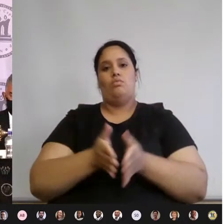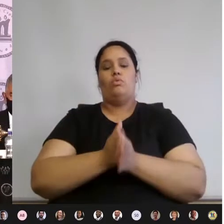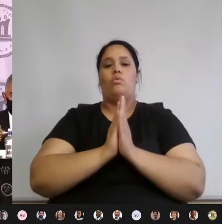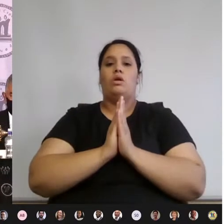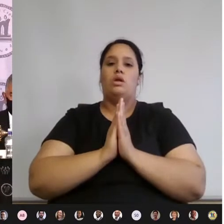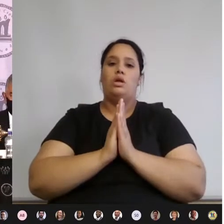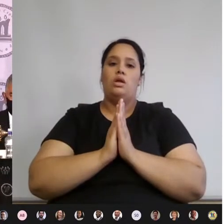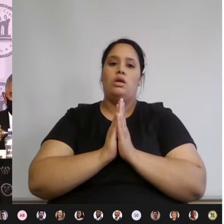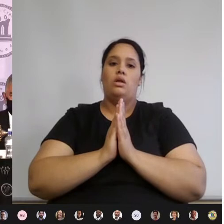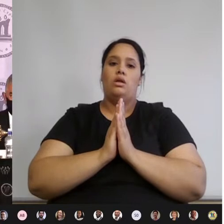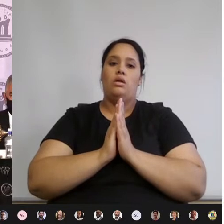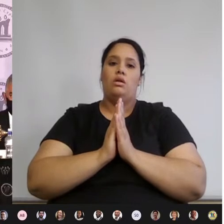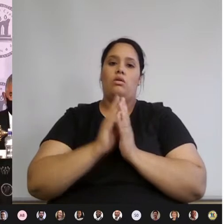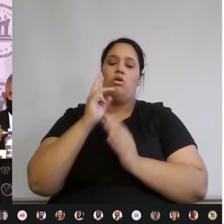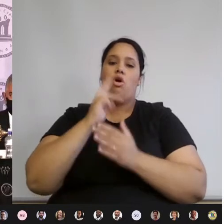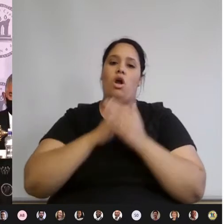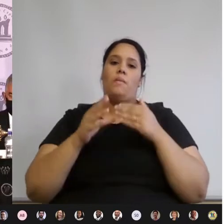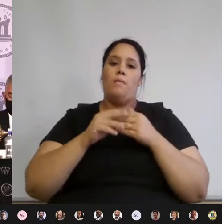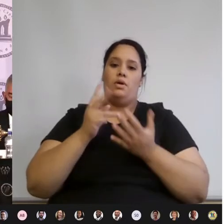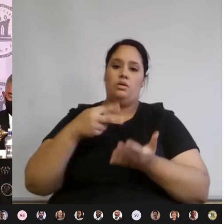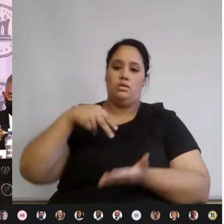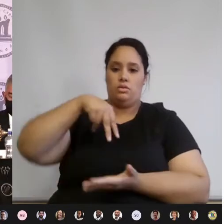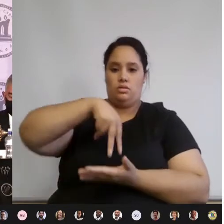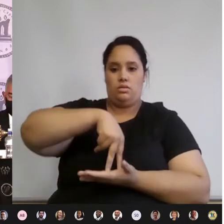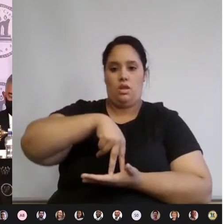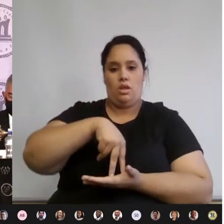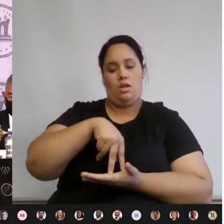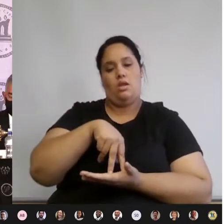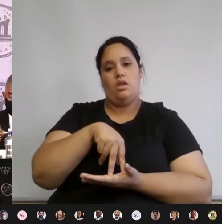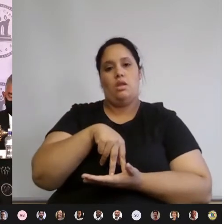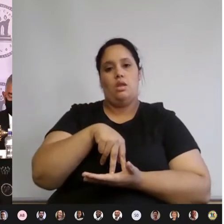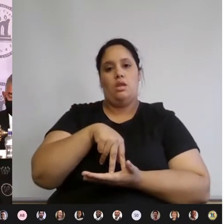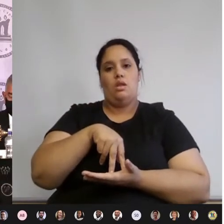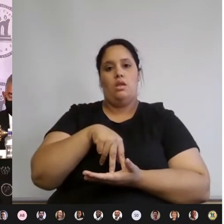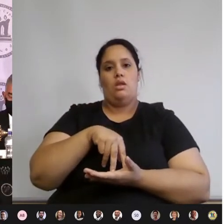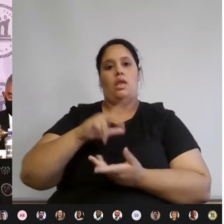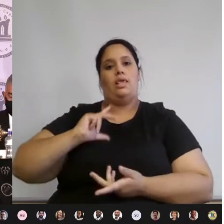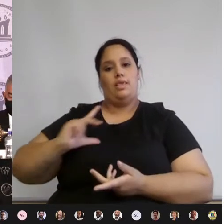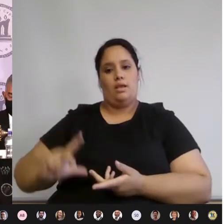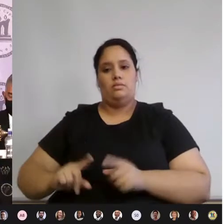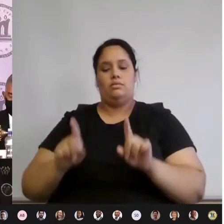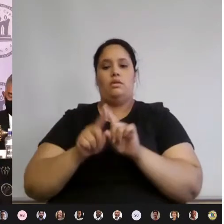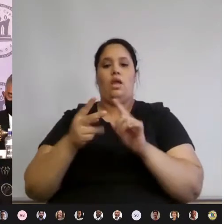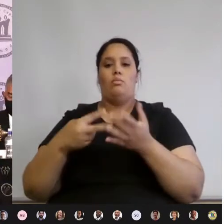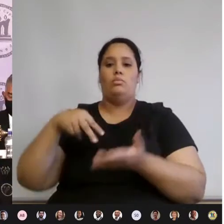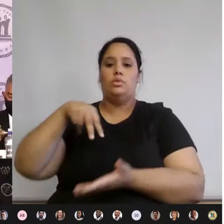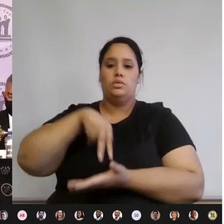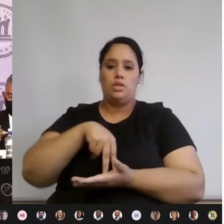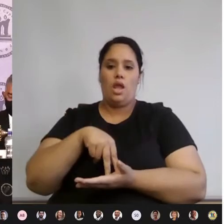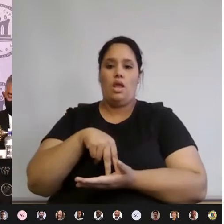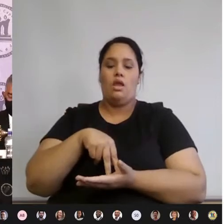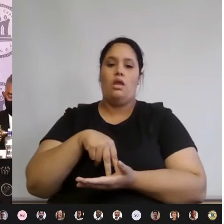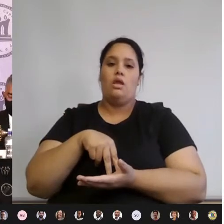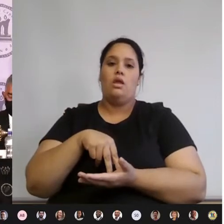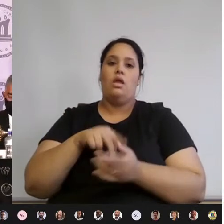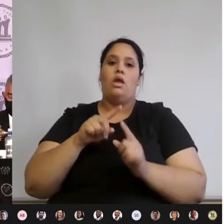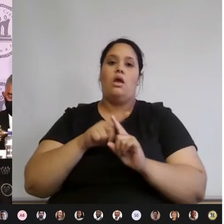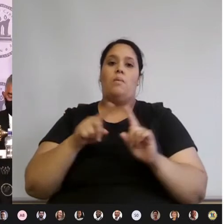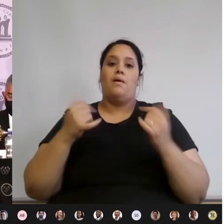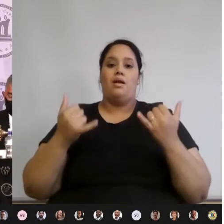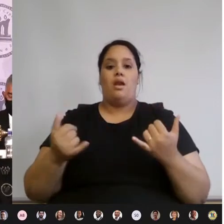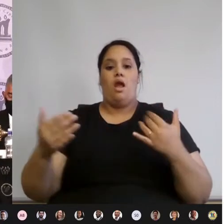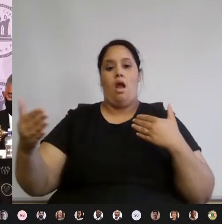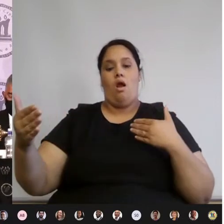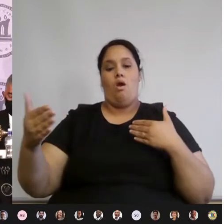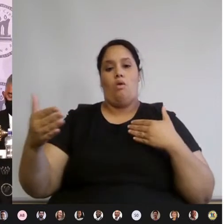the honorable members rise and the guests rise. But upon the conclusion of